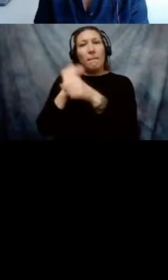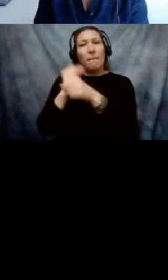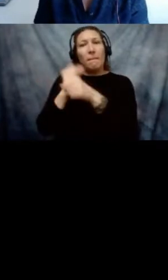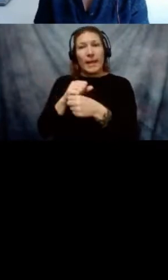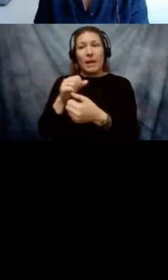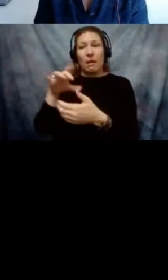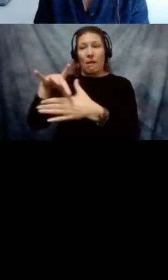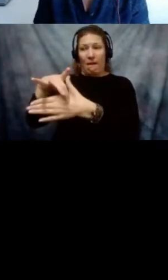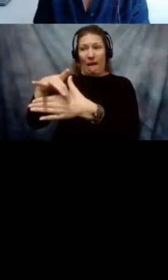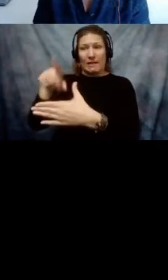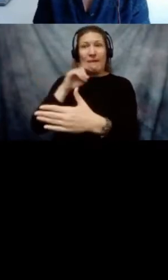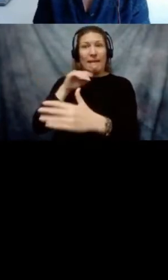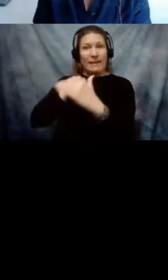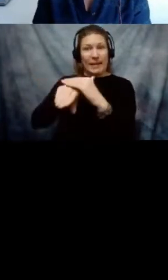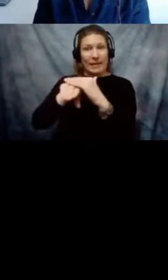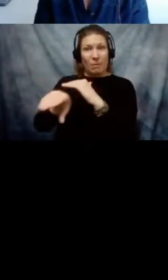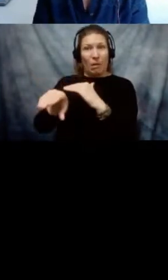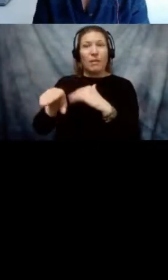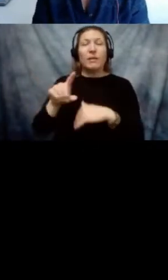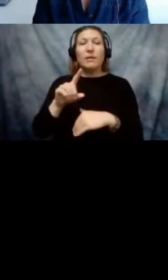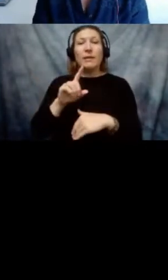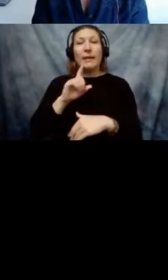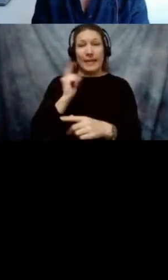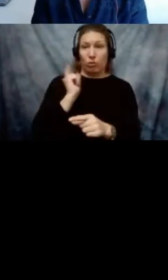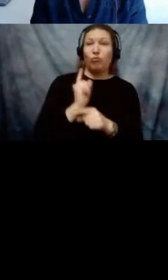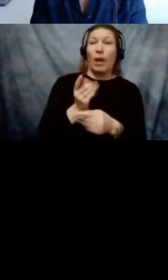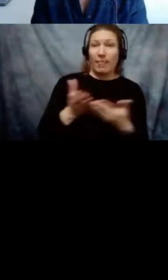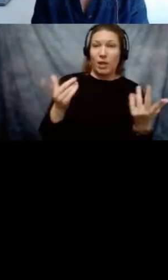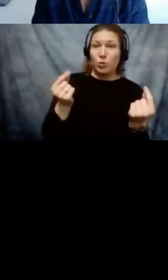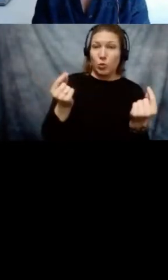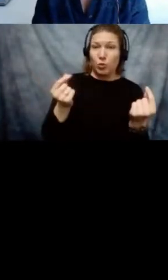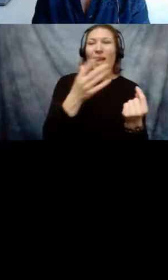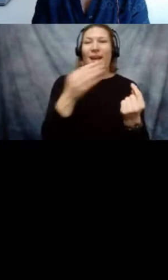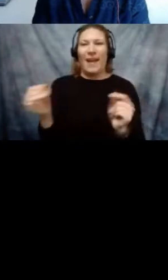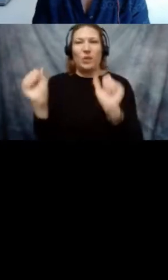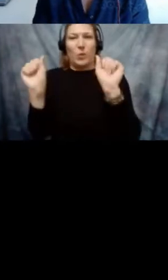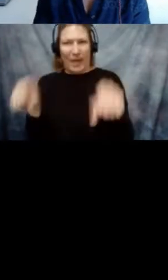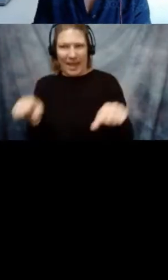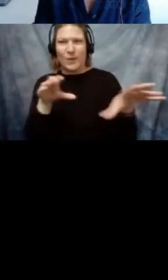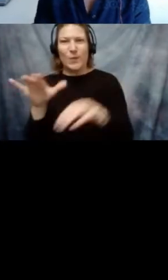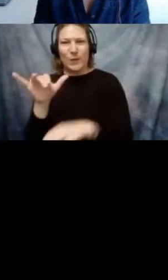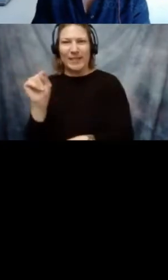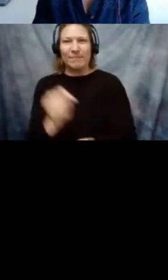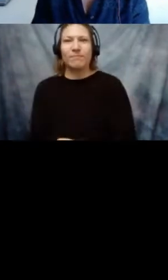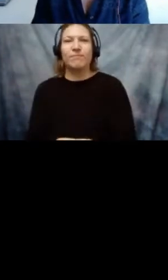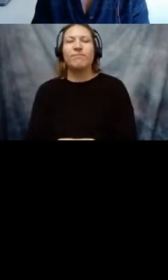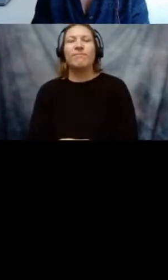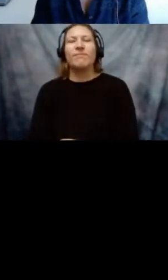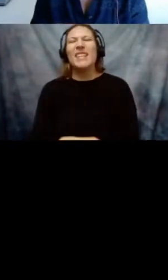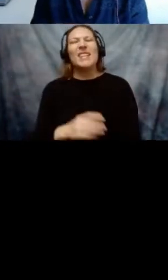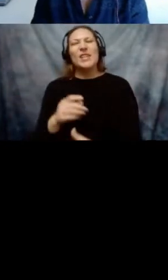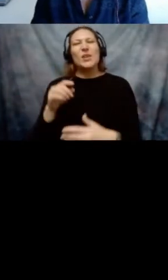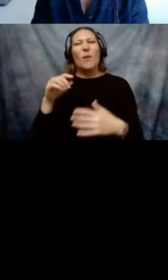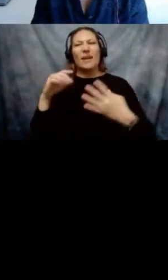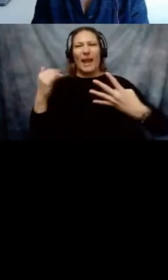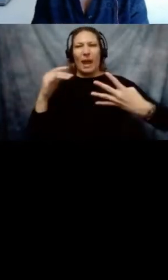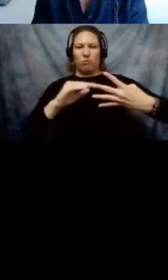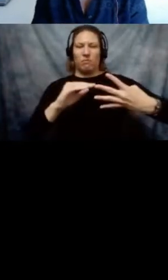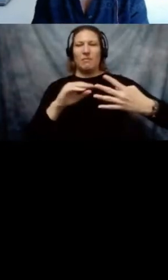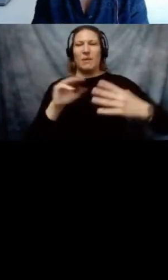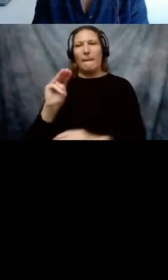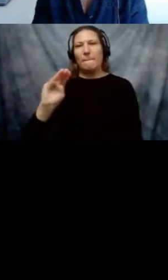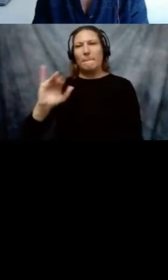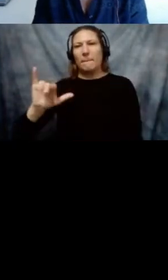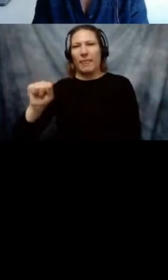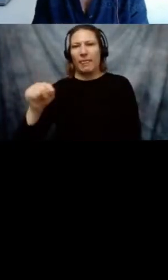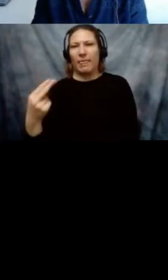achievable. So we'll start now by looking in more depth at these myths, and really they're just based on the most common things which I